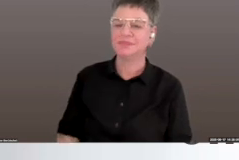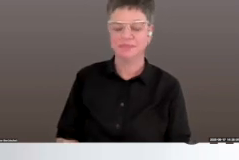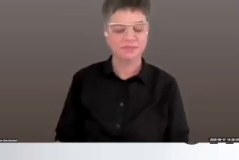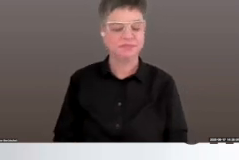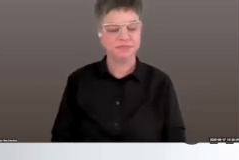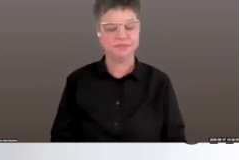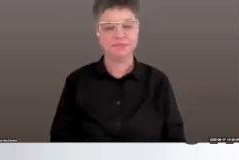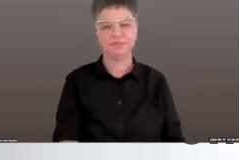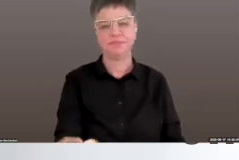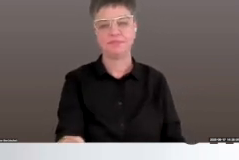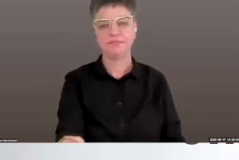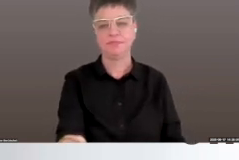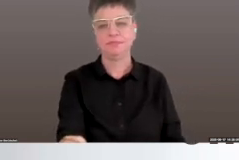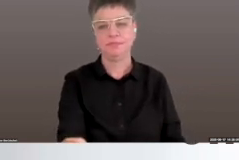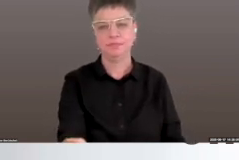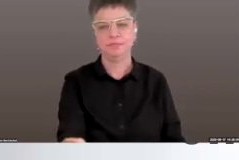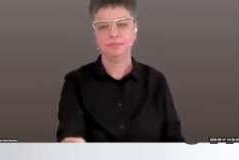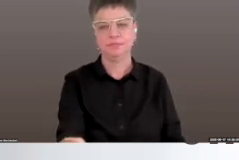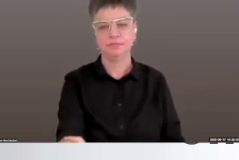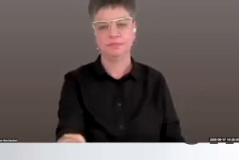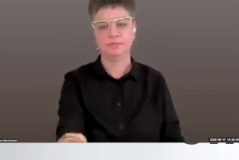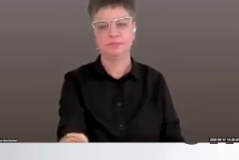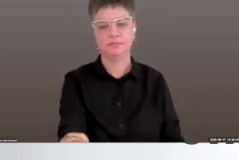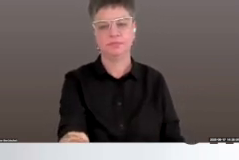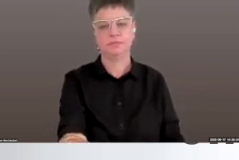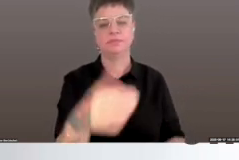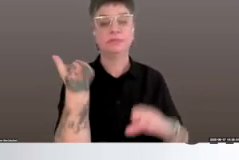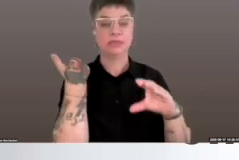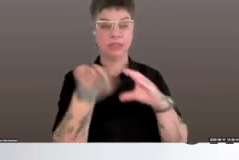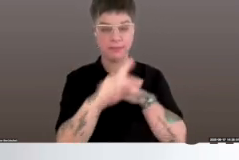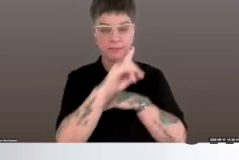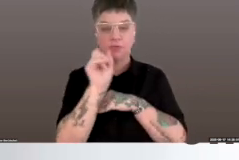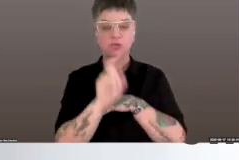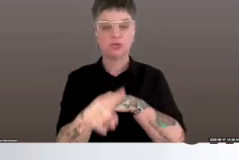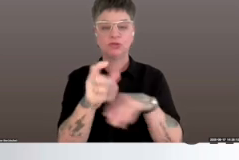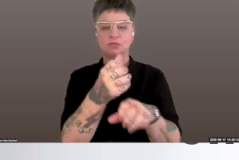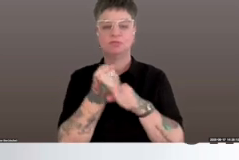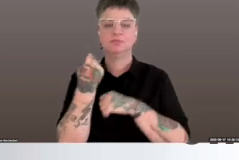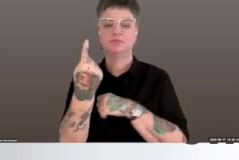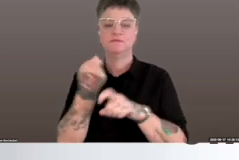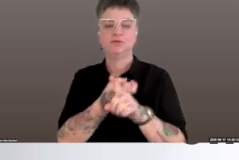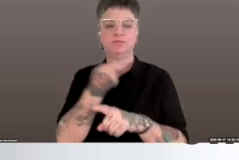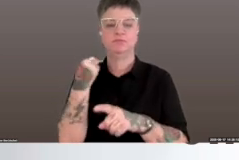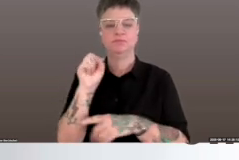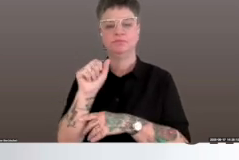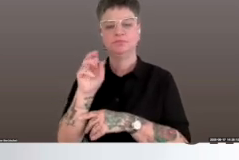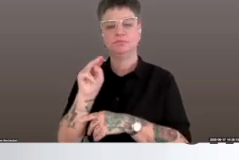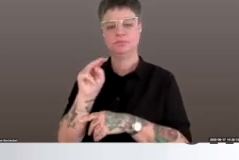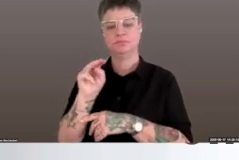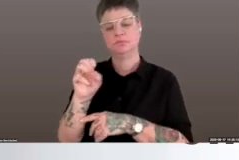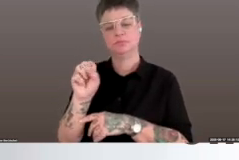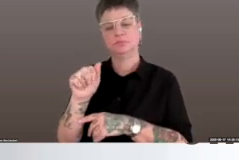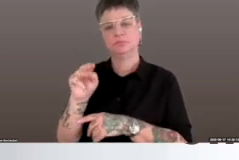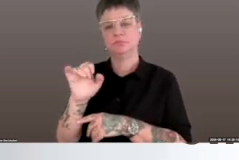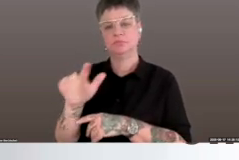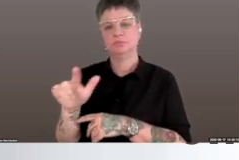Great. In terms of email questions, we did receive one from Samuel Kilpatrick of the Redwood Coast